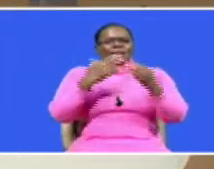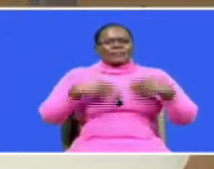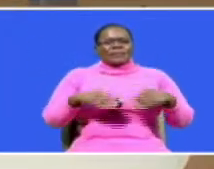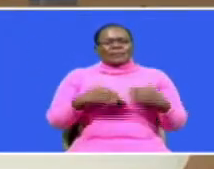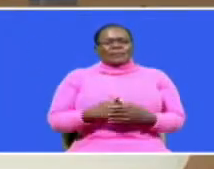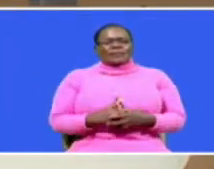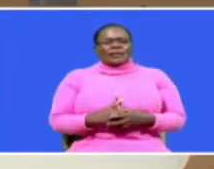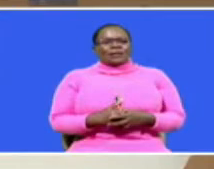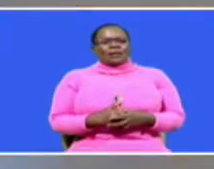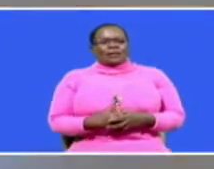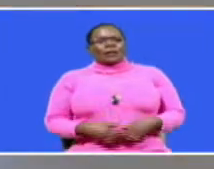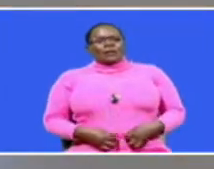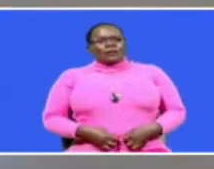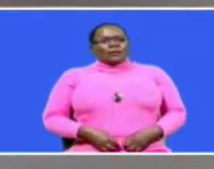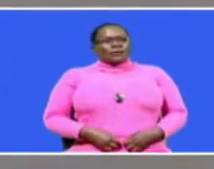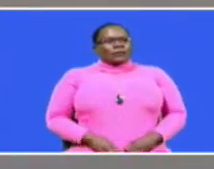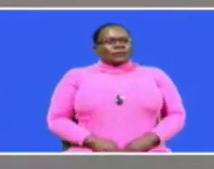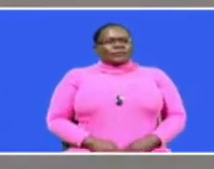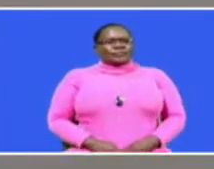reports.